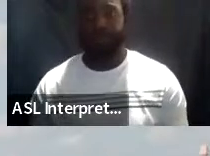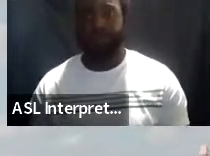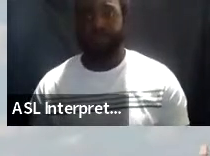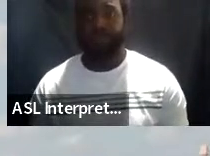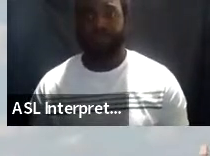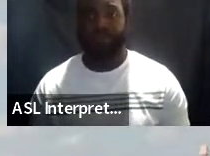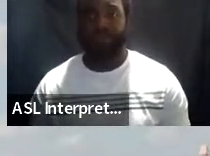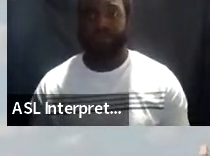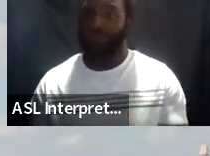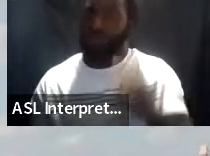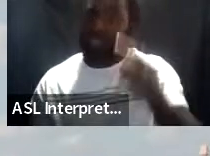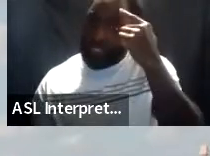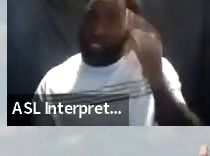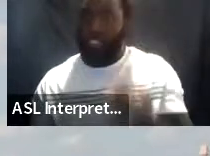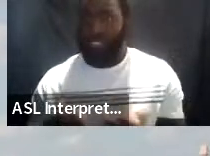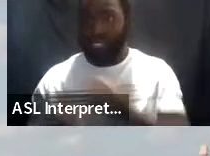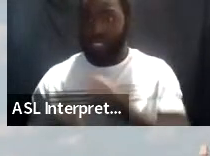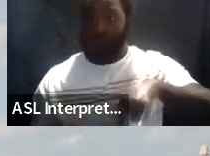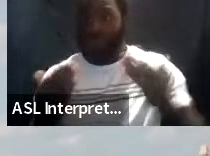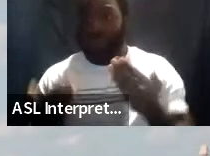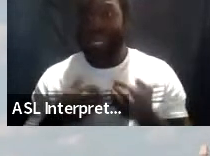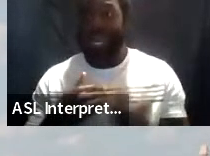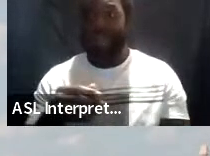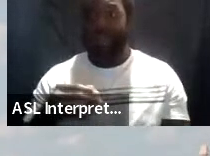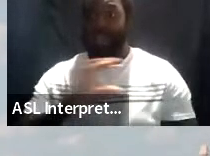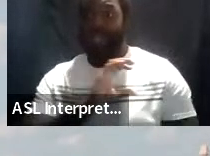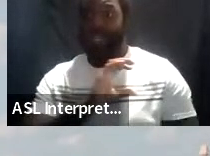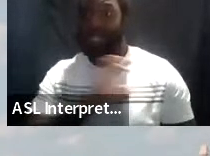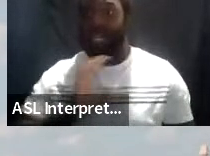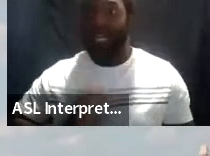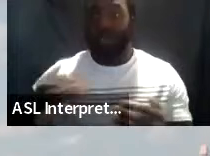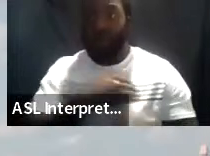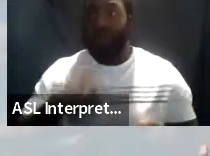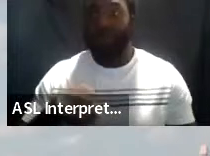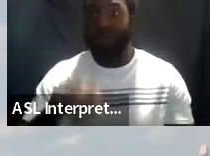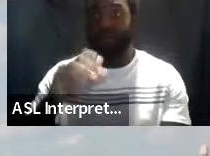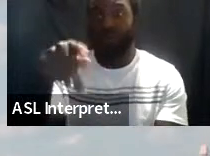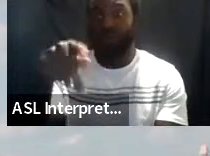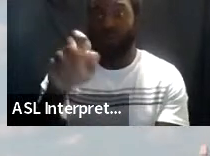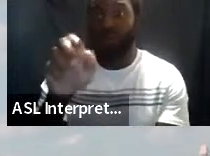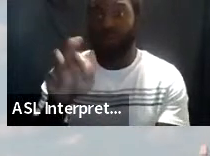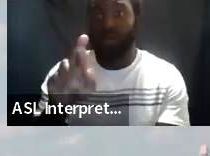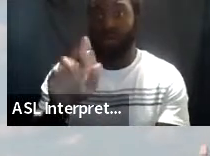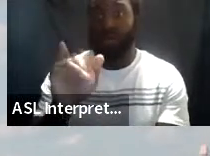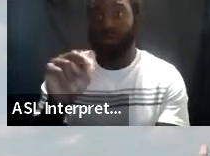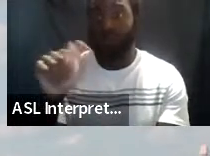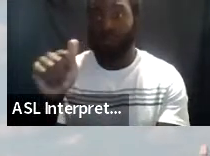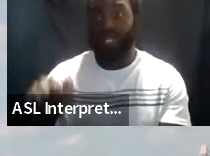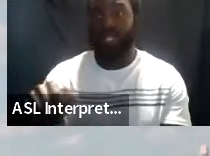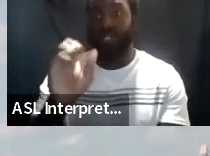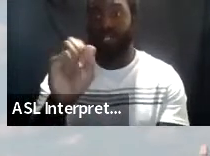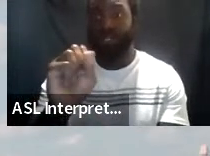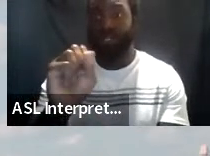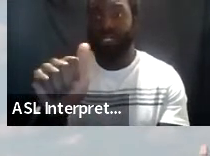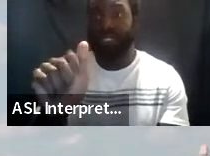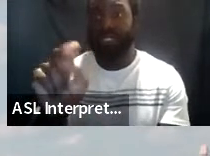I think we may have Councilmember Parina Sanchez. Are you present, Councilmember?